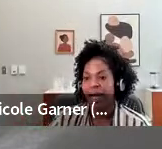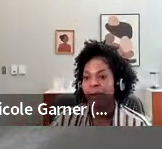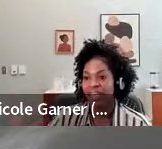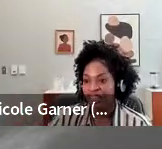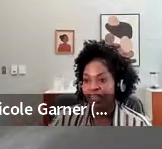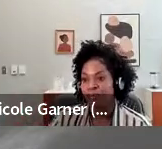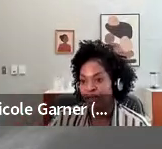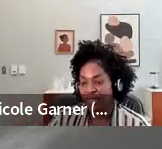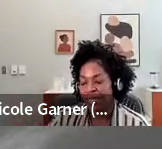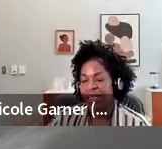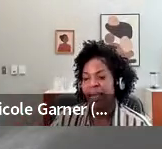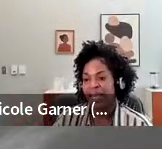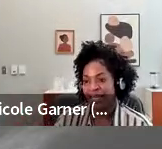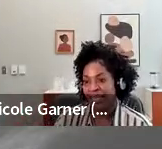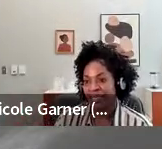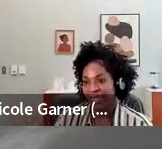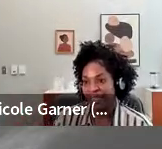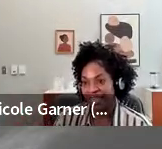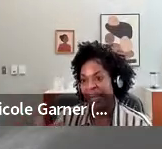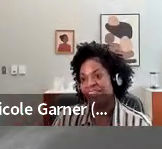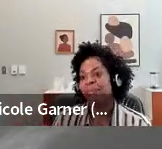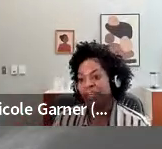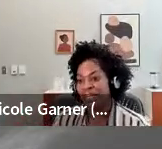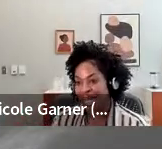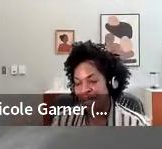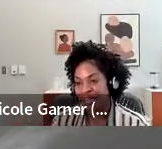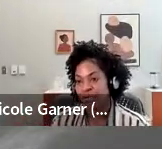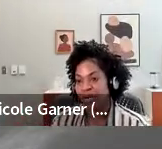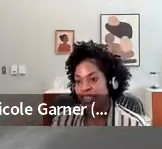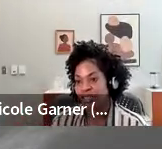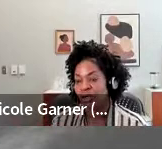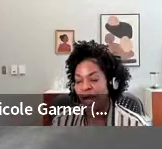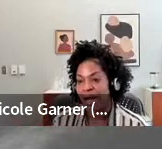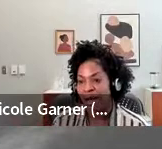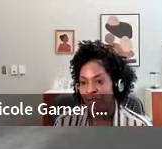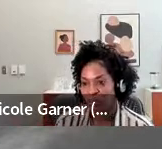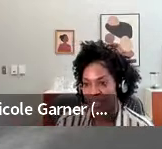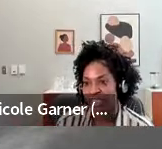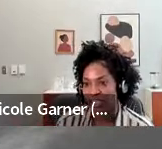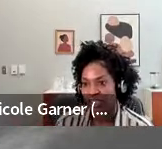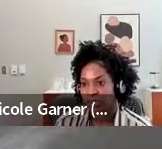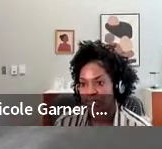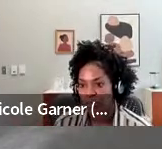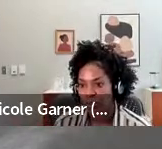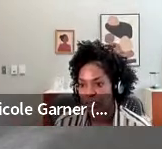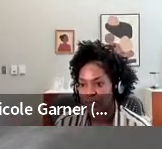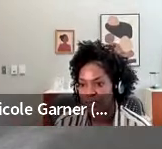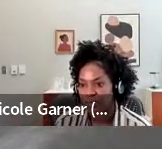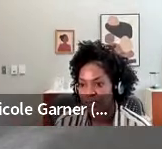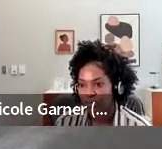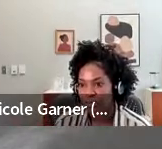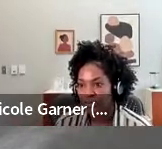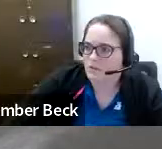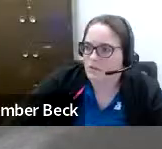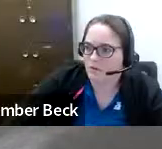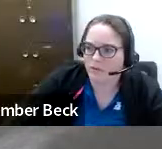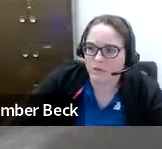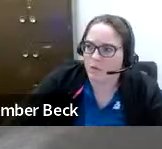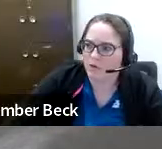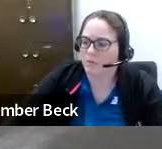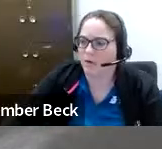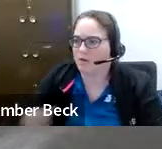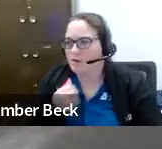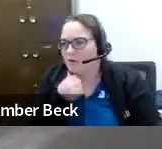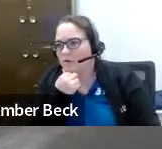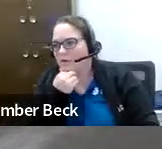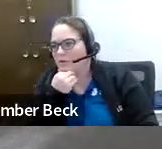work in the community, and looking at that being a bi-directional relationship, if you will. So if we